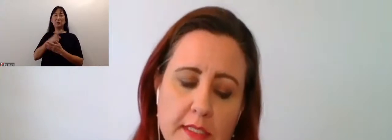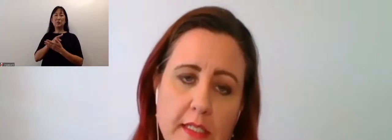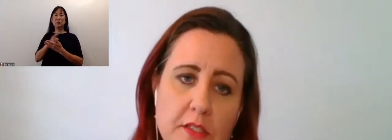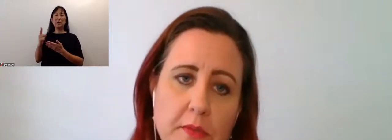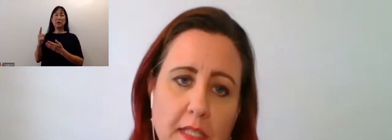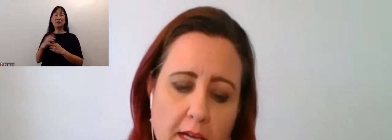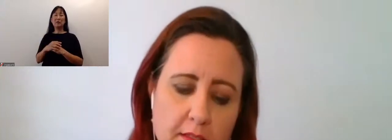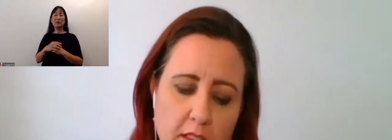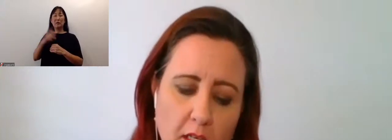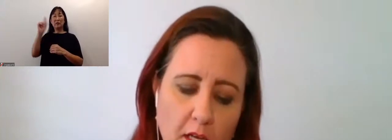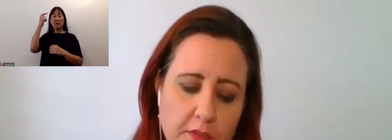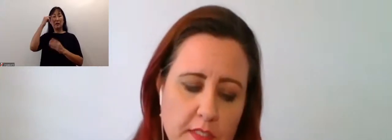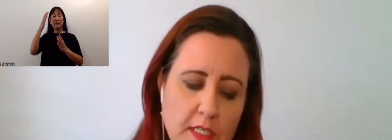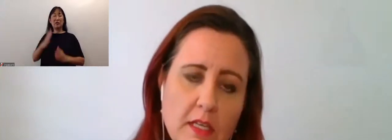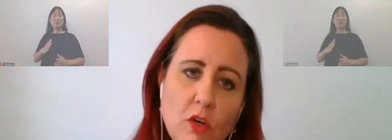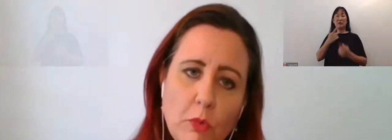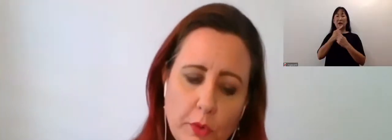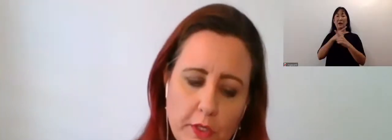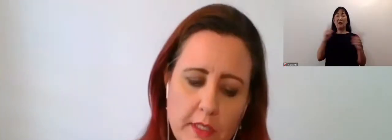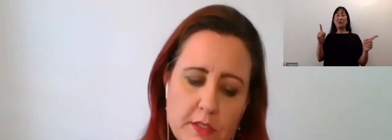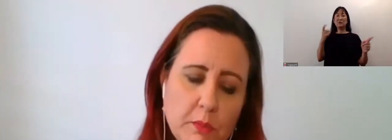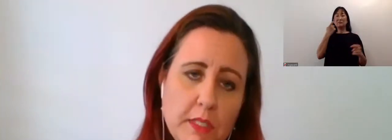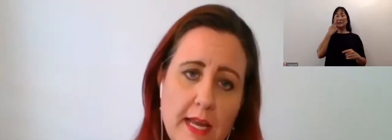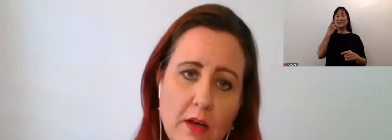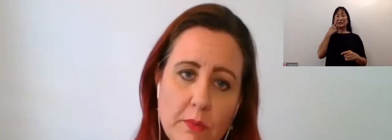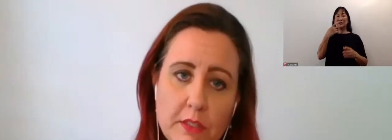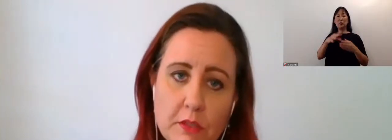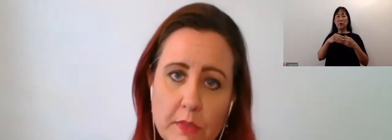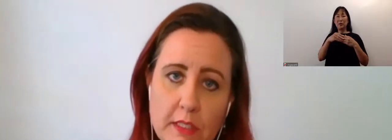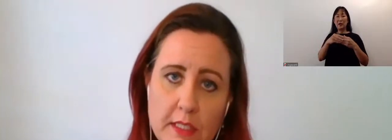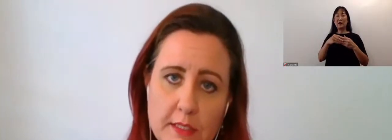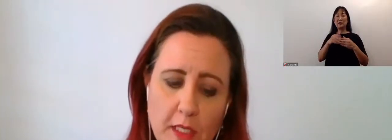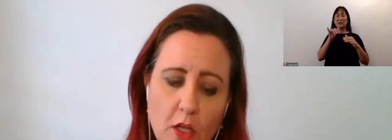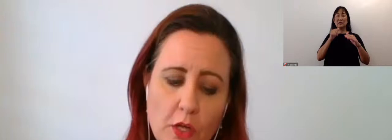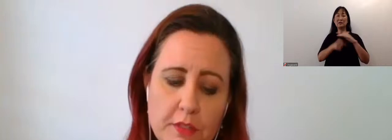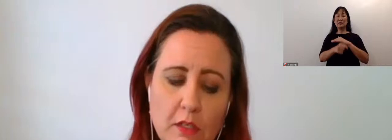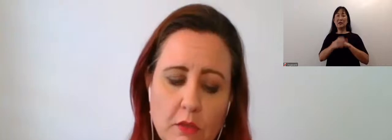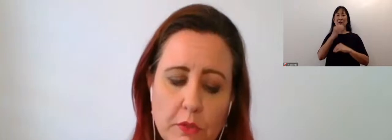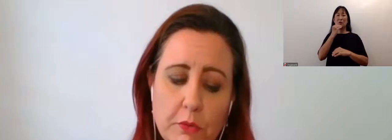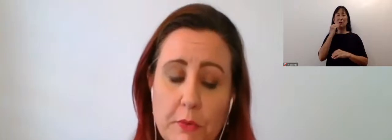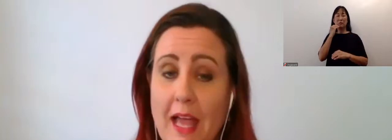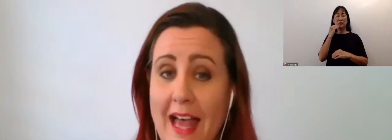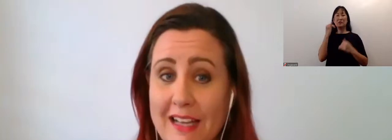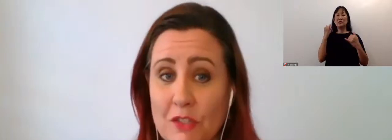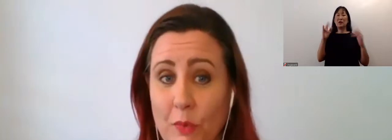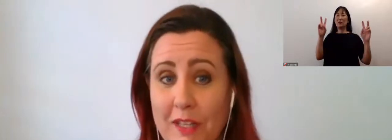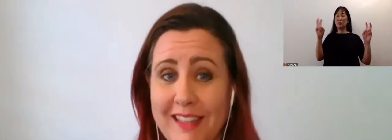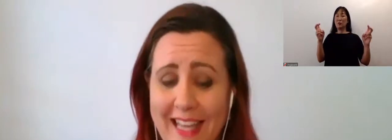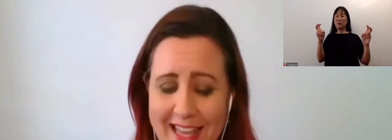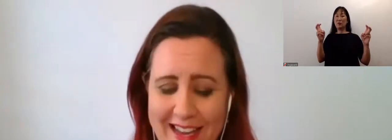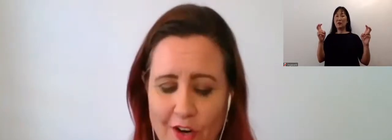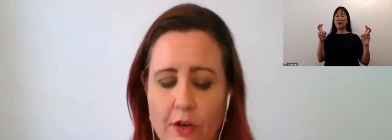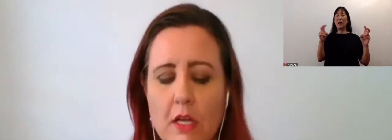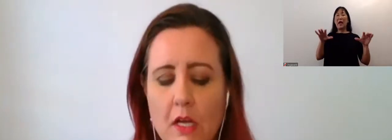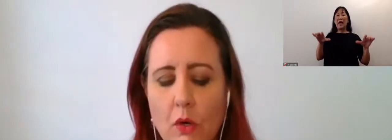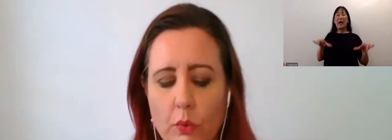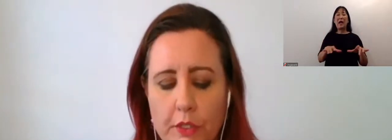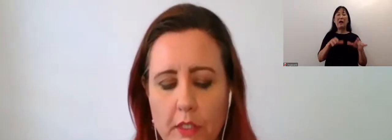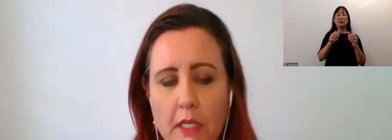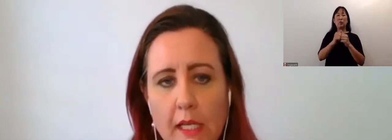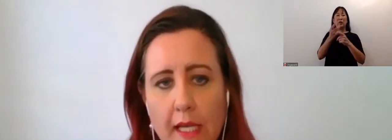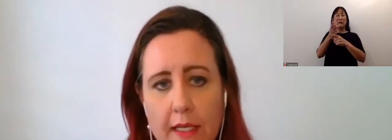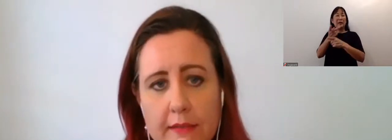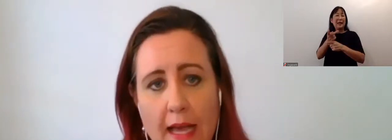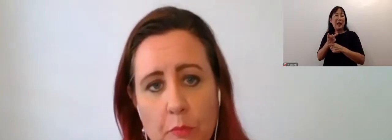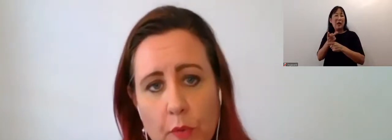announced his latest relaxing of a stay-at-home order. And so we're now under what is being called the quote-unquote Act with Care